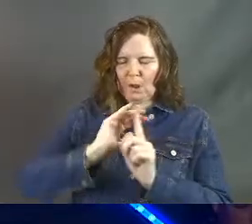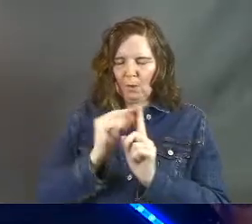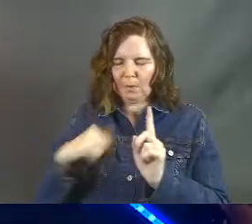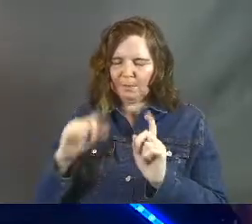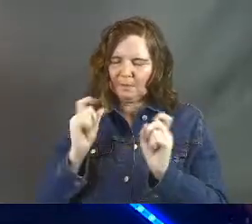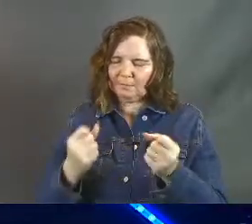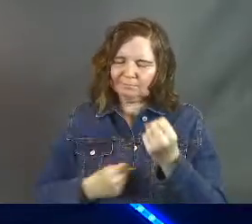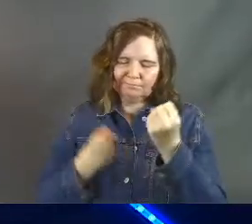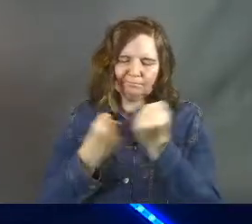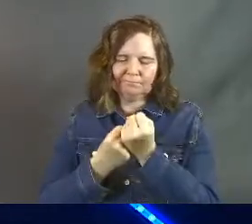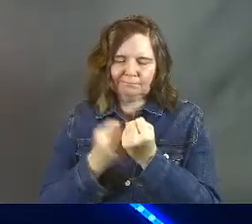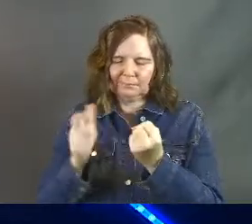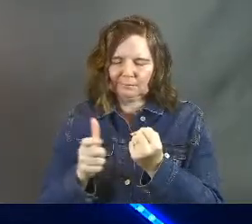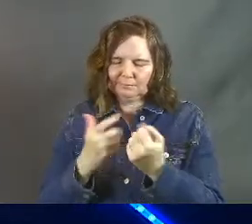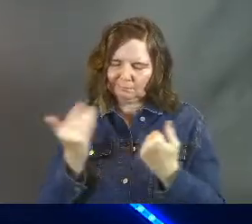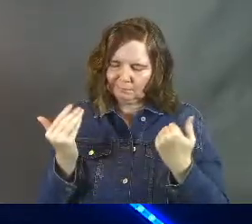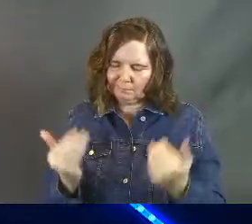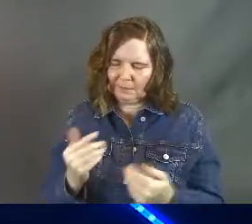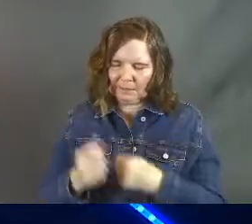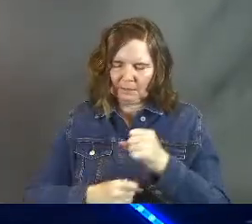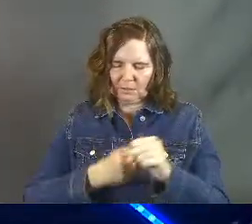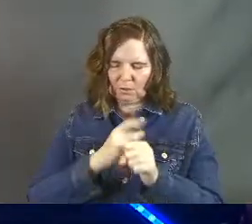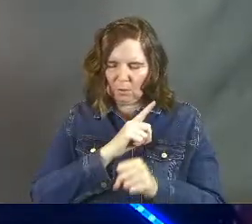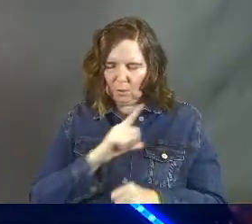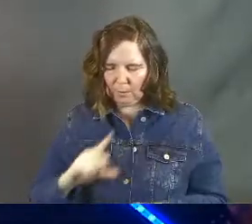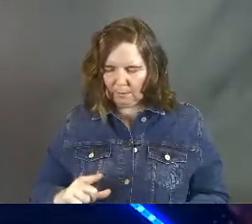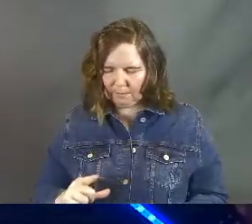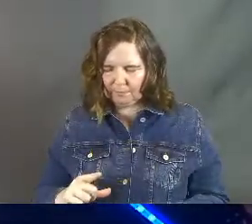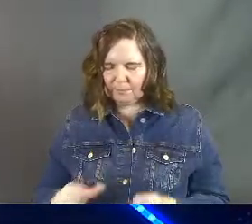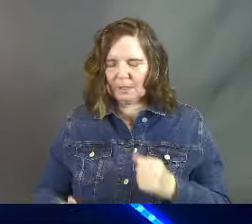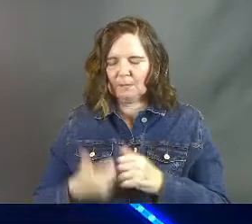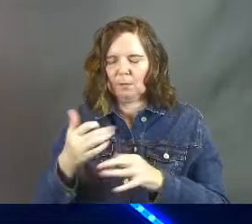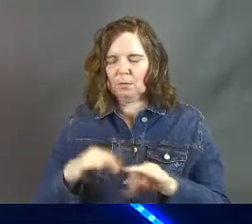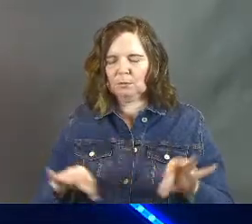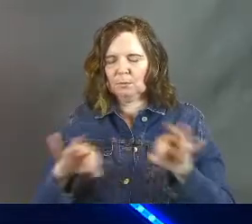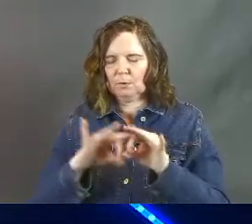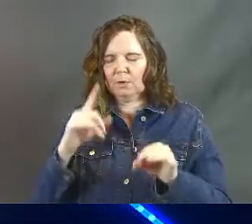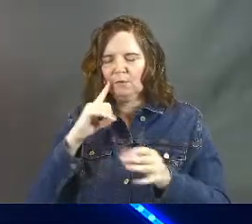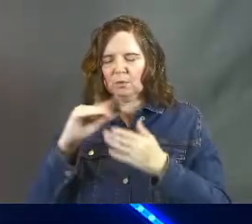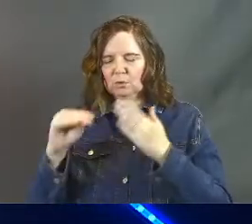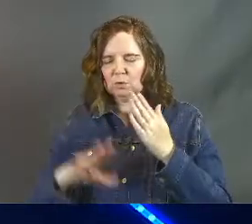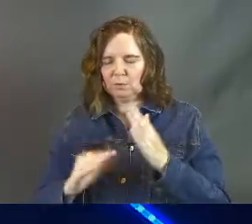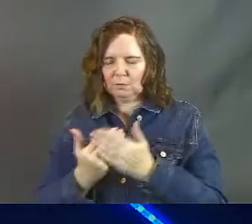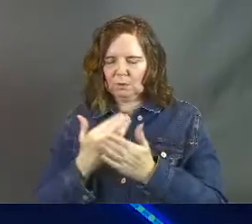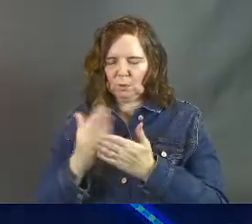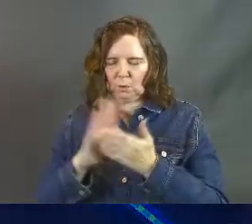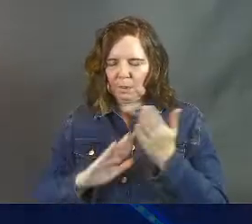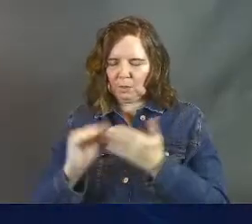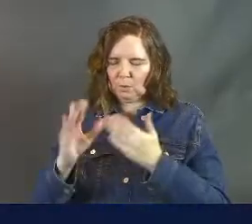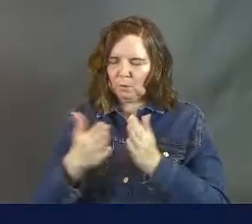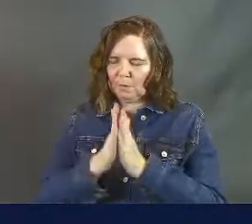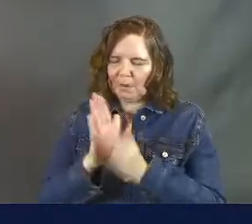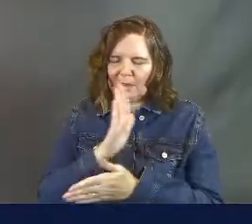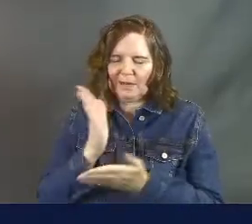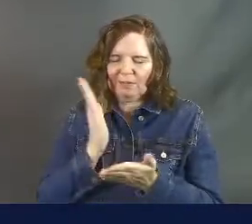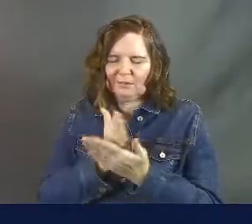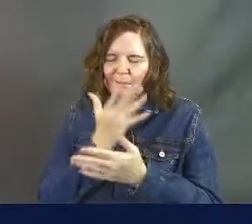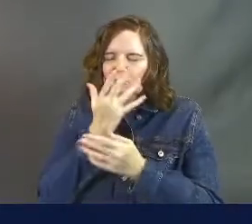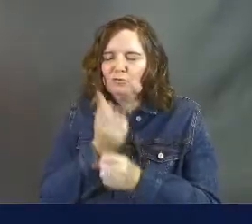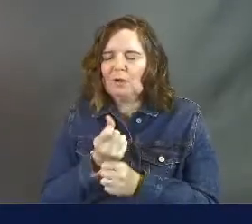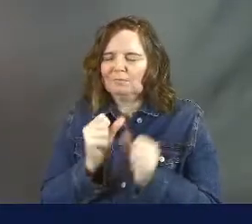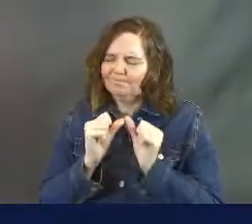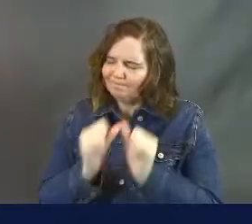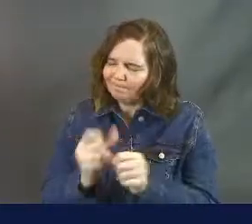and give them the support that they need as they jump into this year, Lord. And most importantly, Jesus, for these students, for these brand new college students, we pray that they never stop trusting